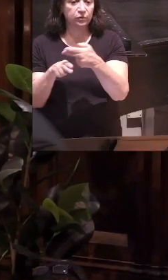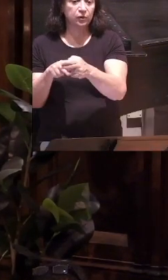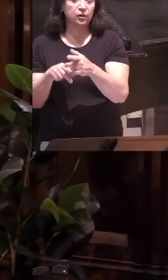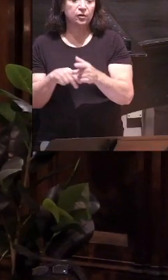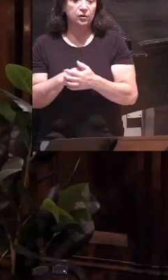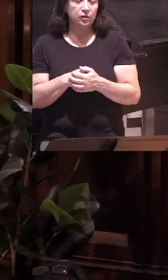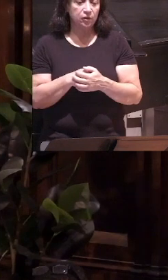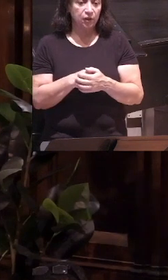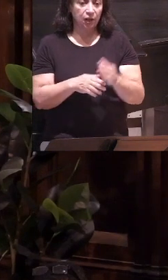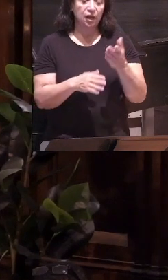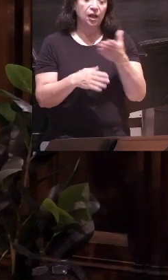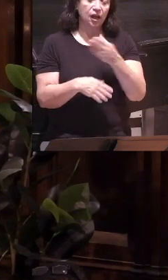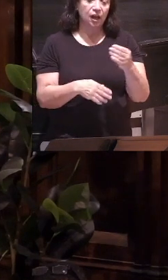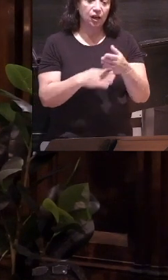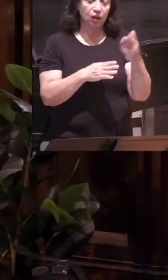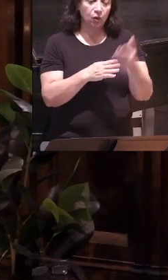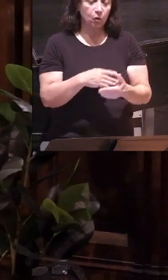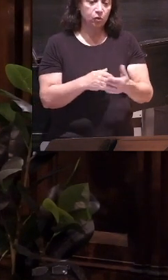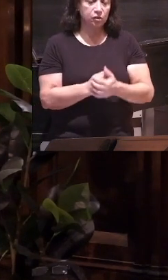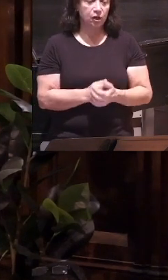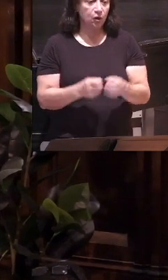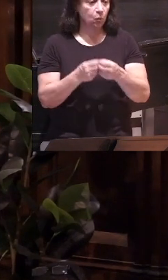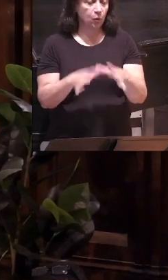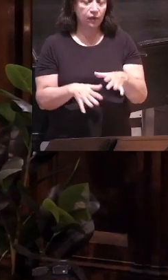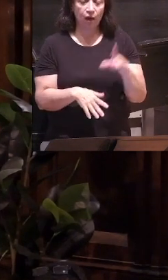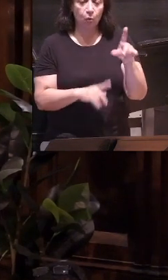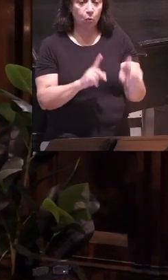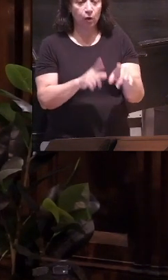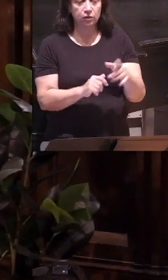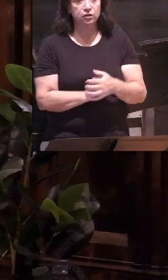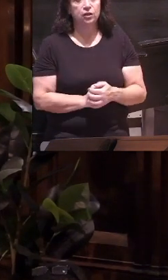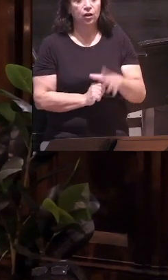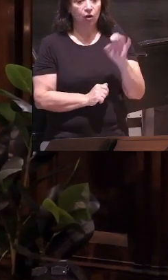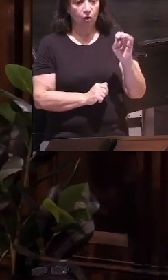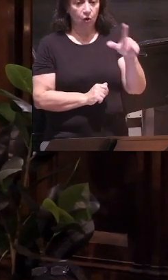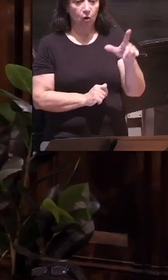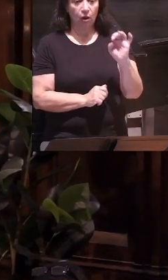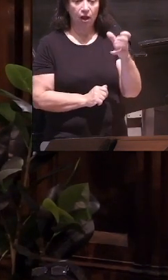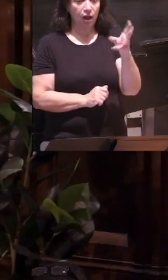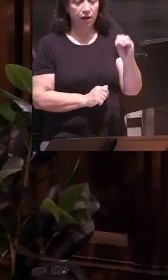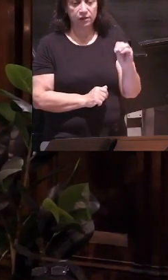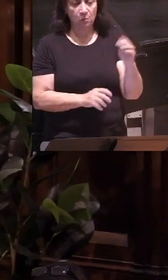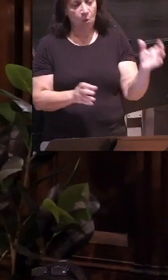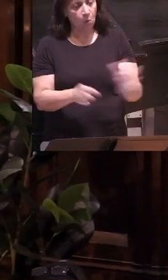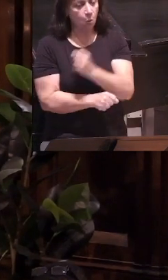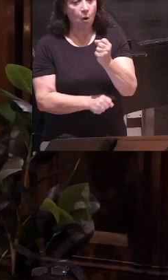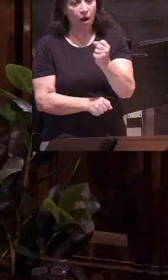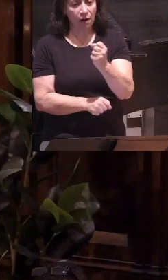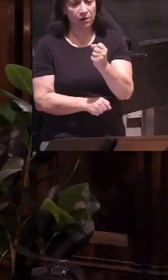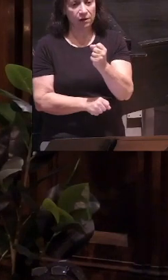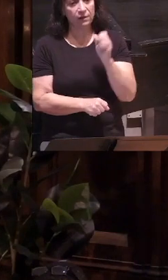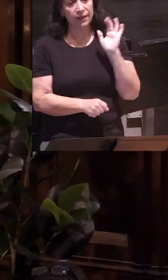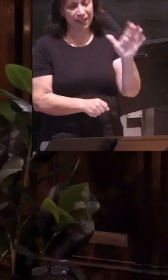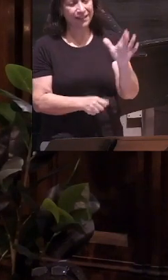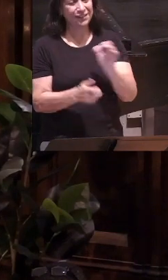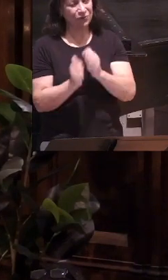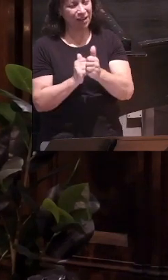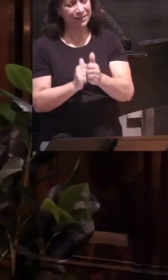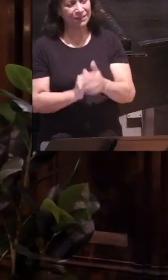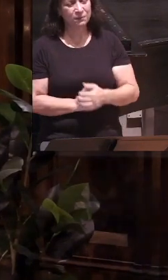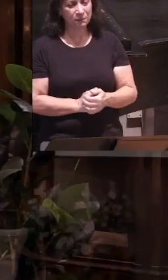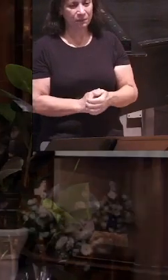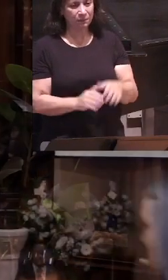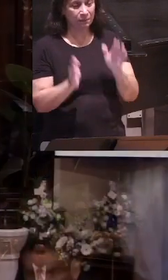at close here, without question, Earl Exum won his race.